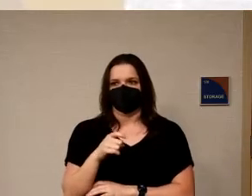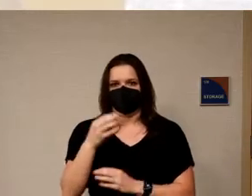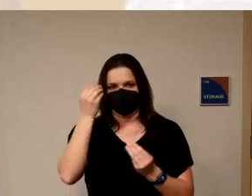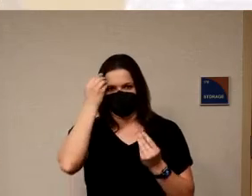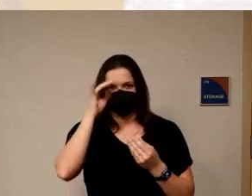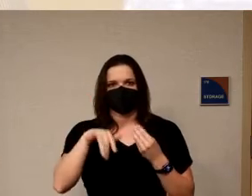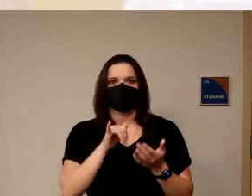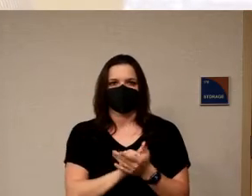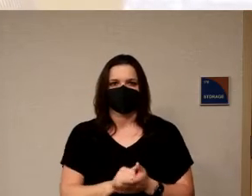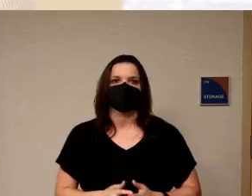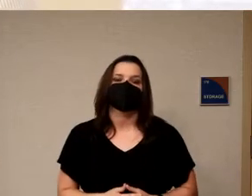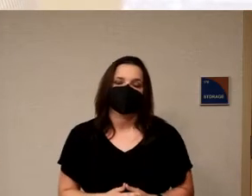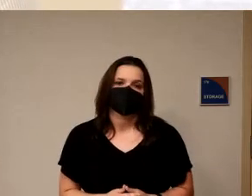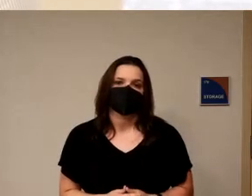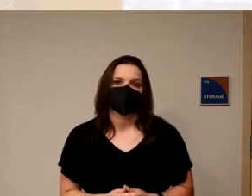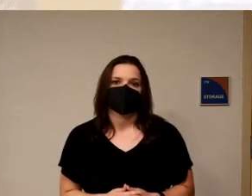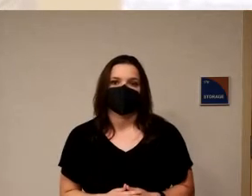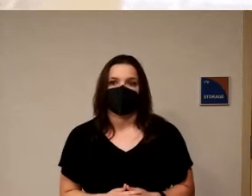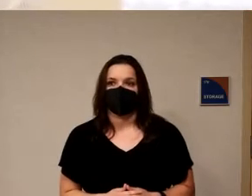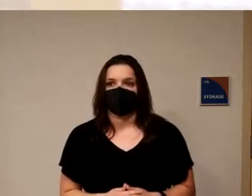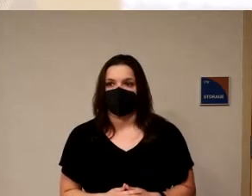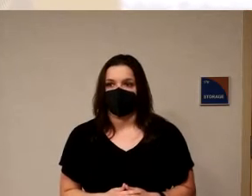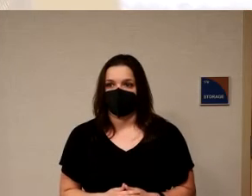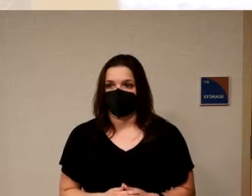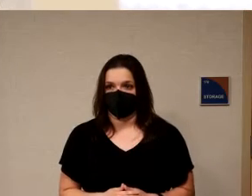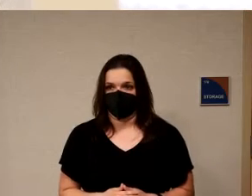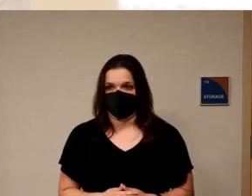into consideration.